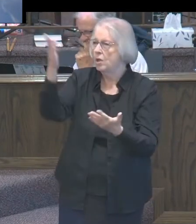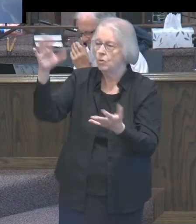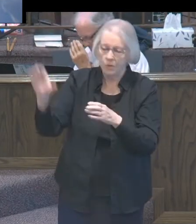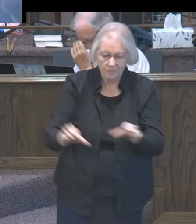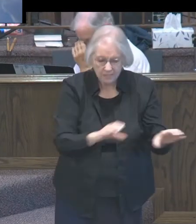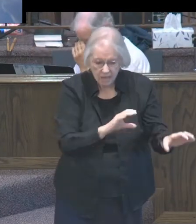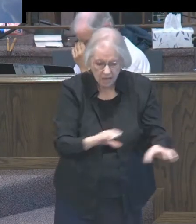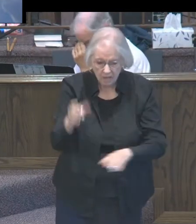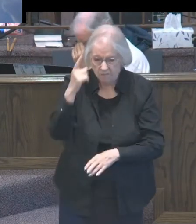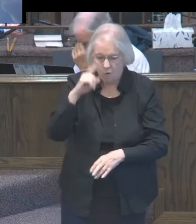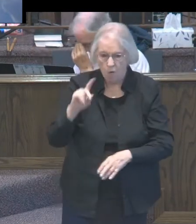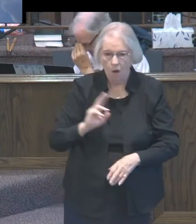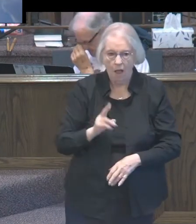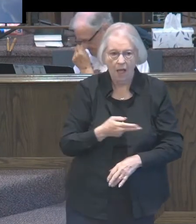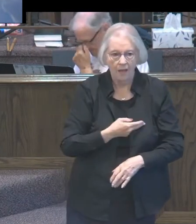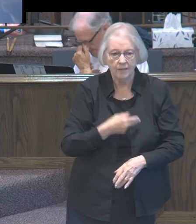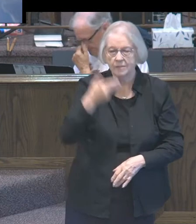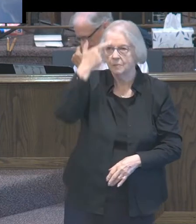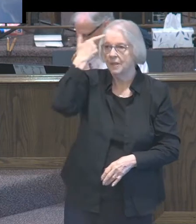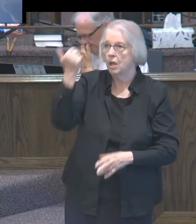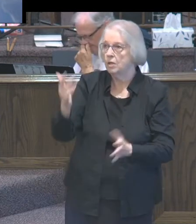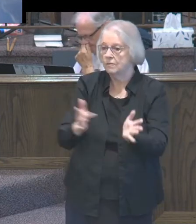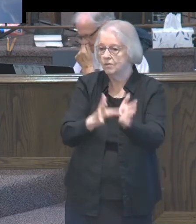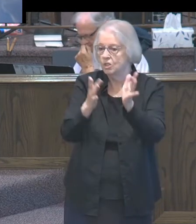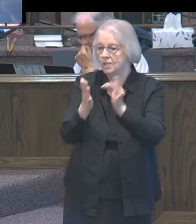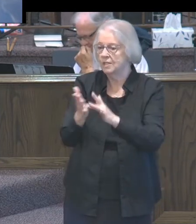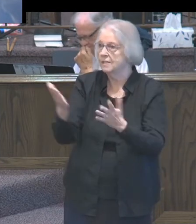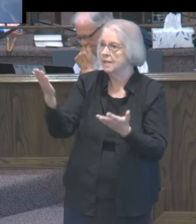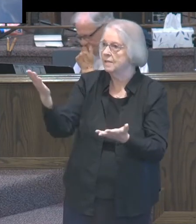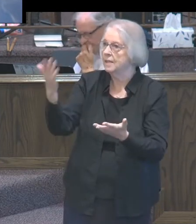experienced it yet because of Christ.